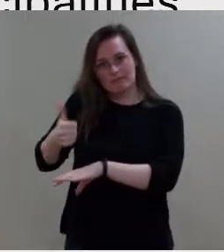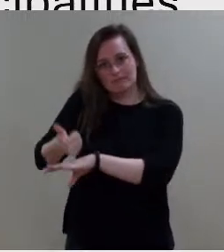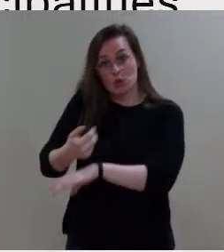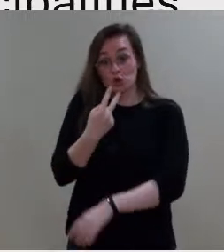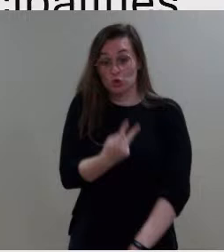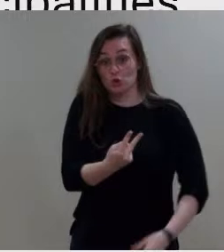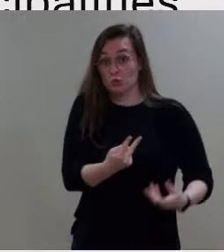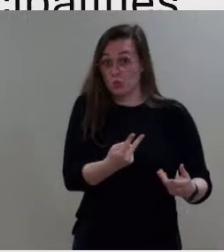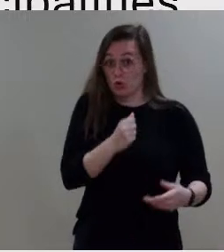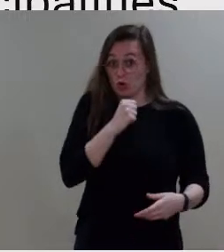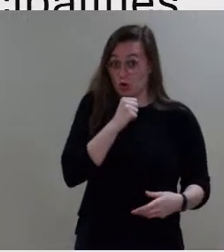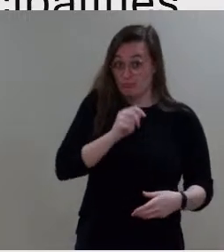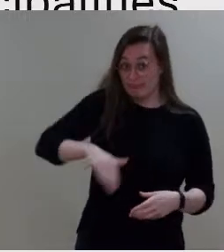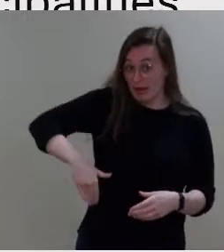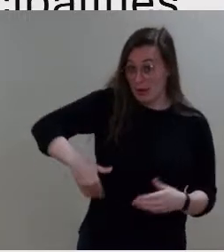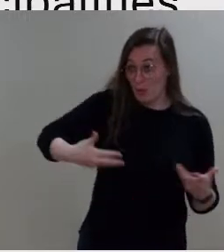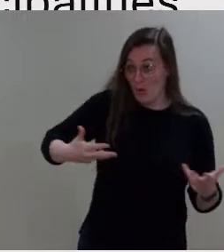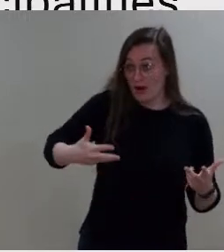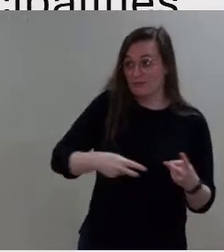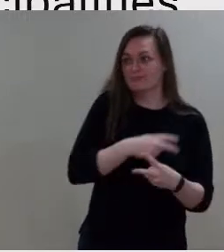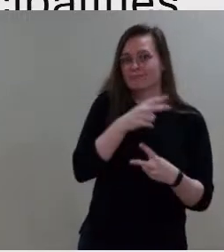County and the town of Kentville.